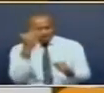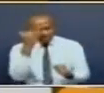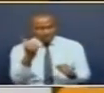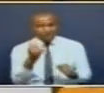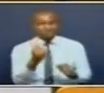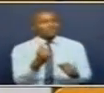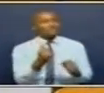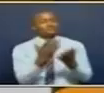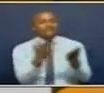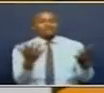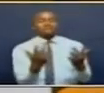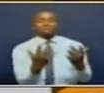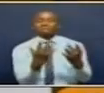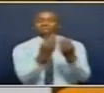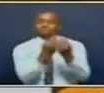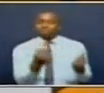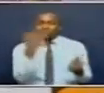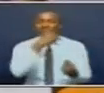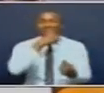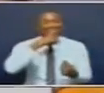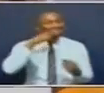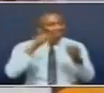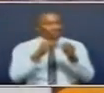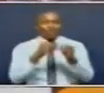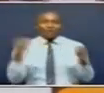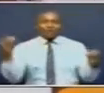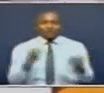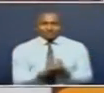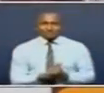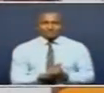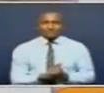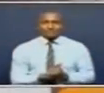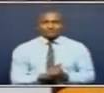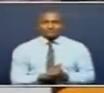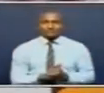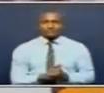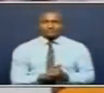prolonged drought witnessed late last year and early this year.